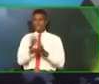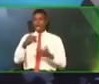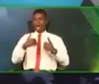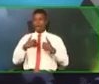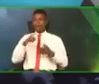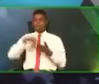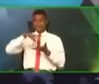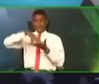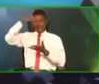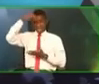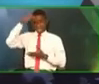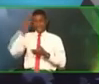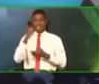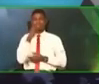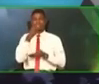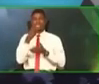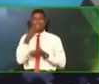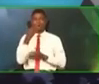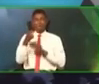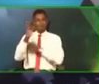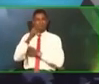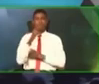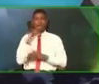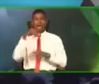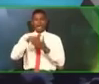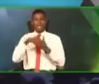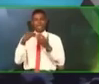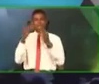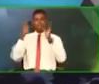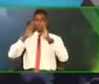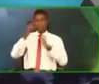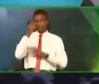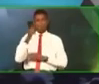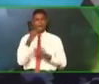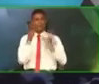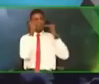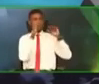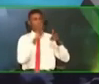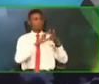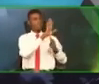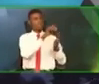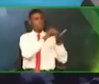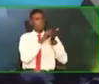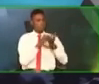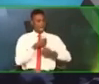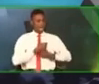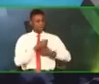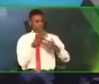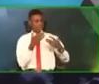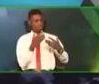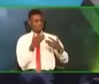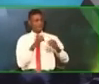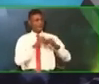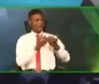are already in trouble, because you are limited to his vocal expression or his perception